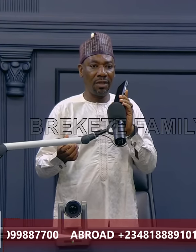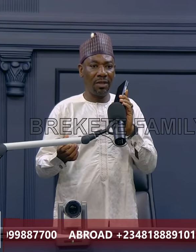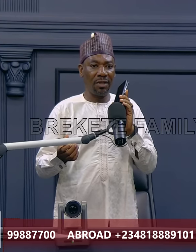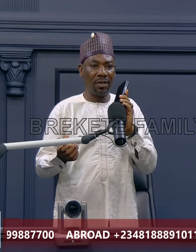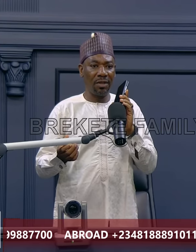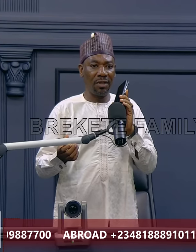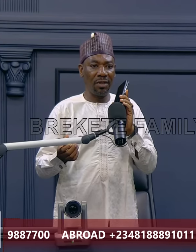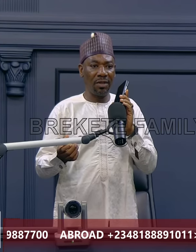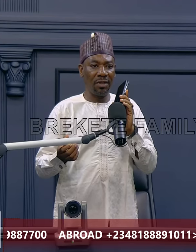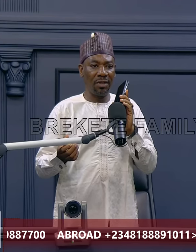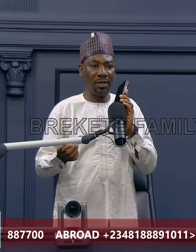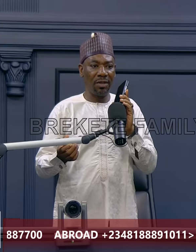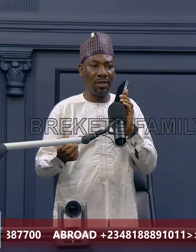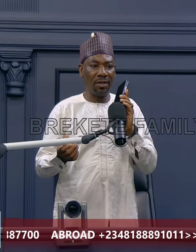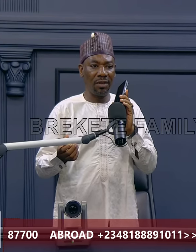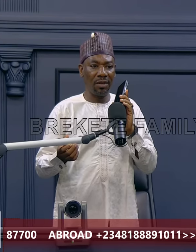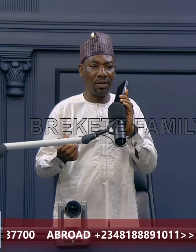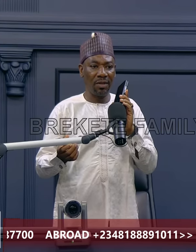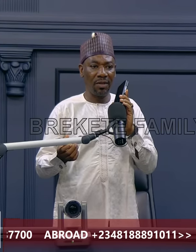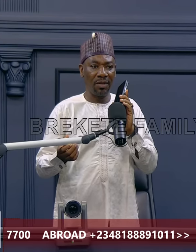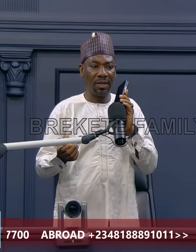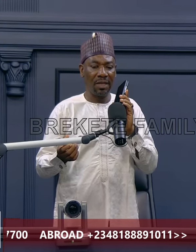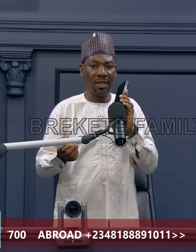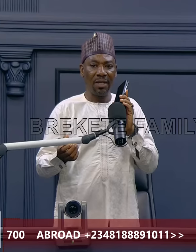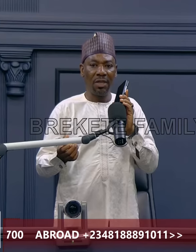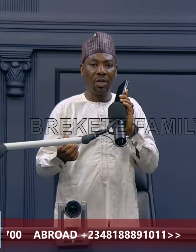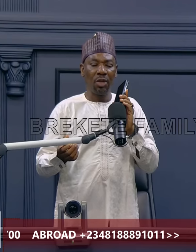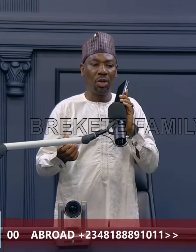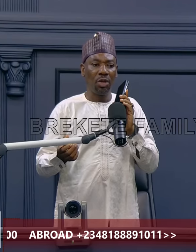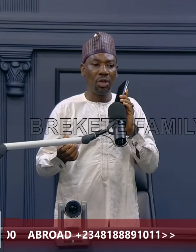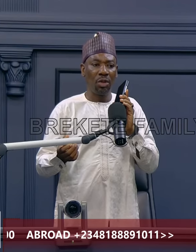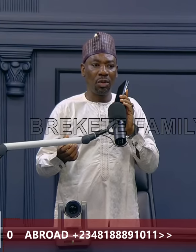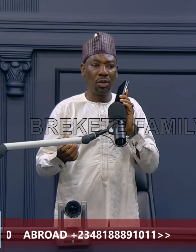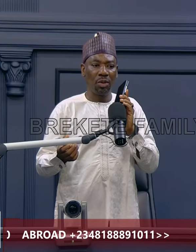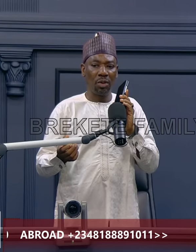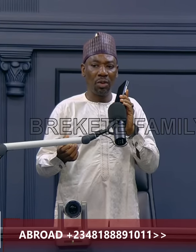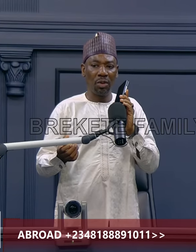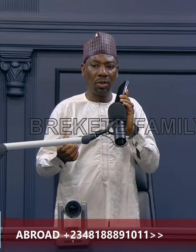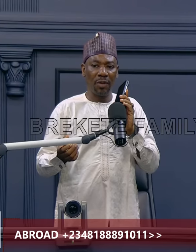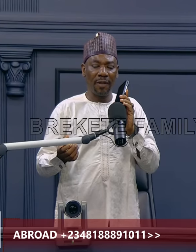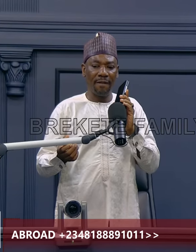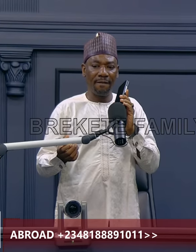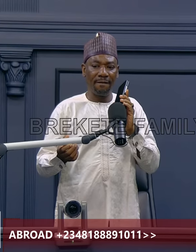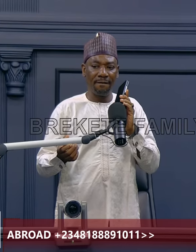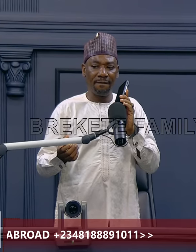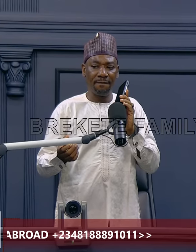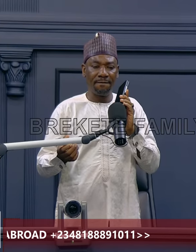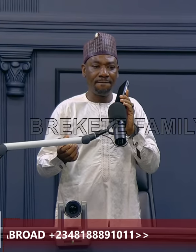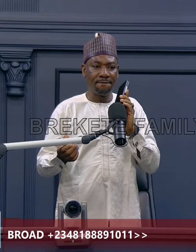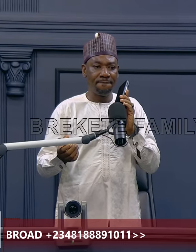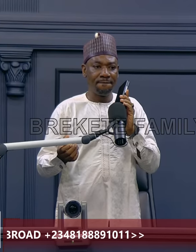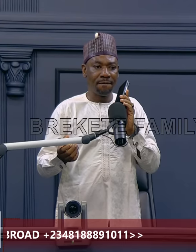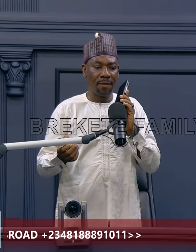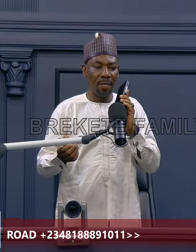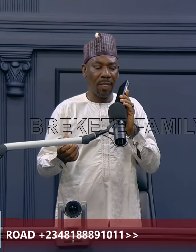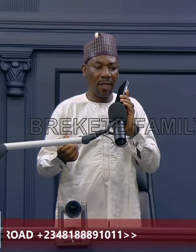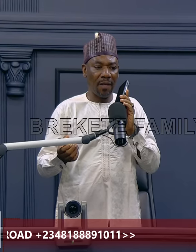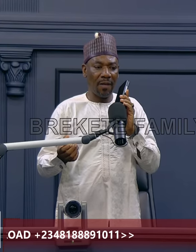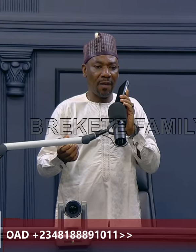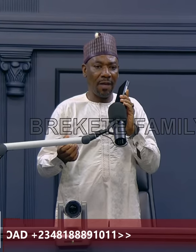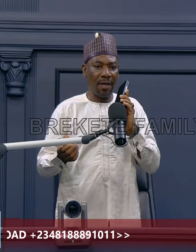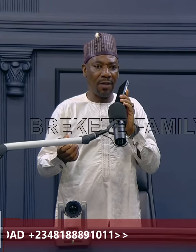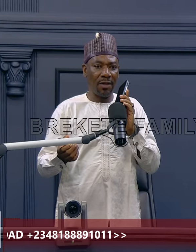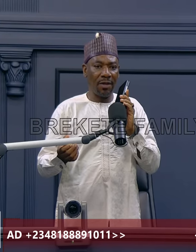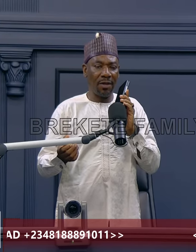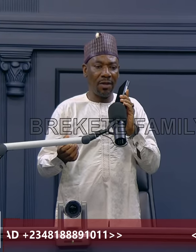to marry you she agreed to marry you and suddenly she had this problem she become an outcast